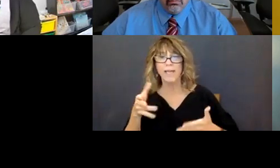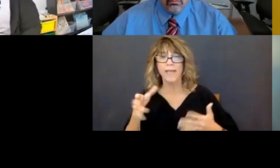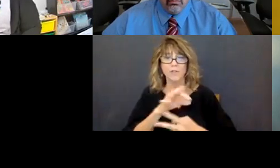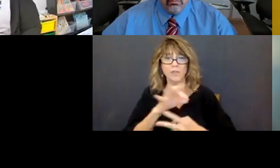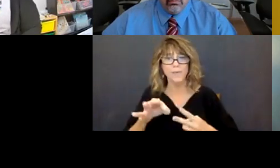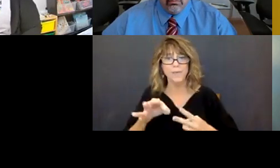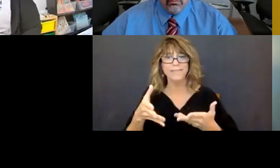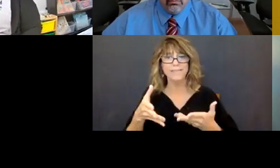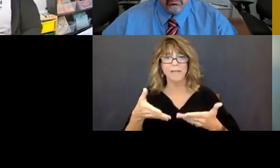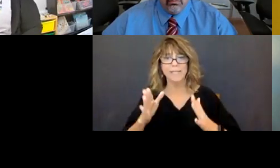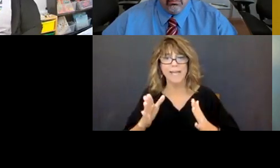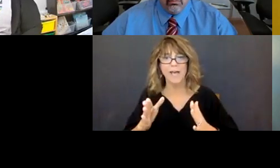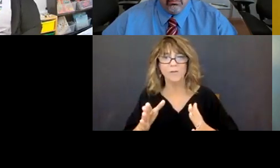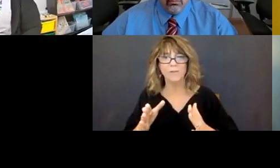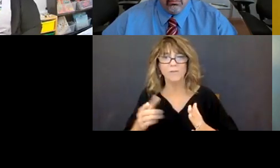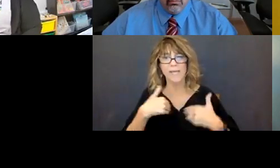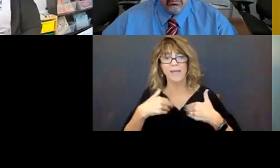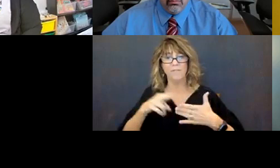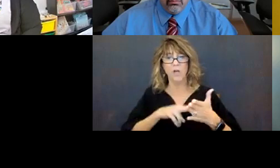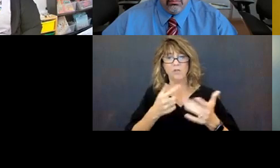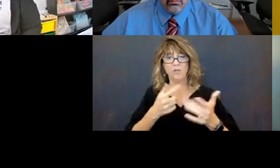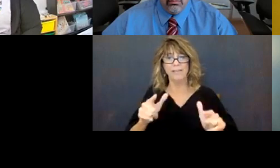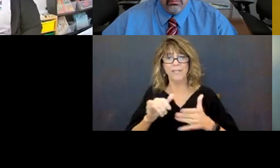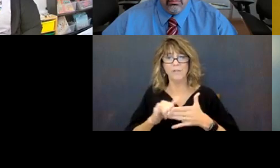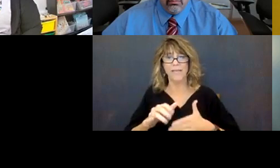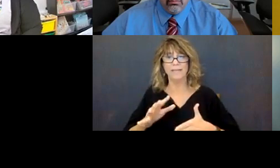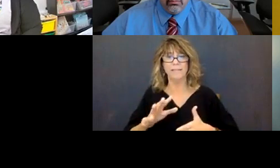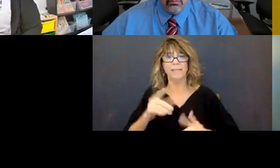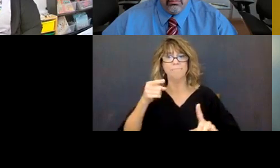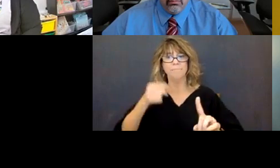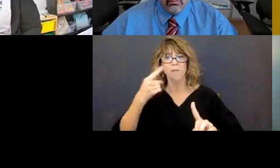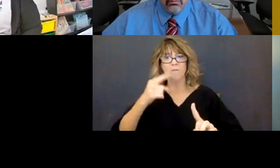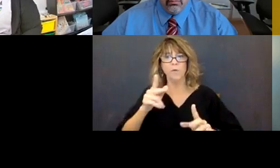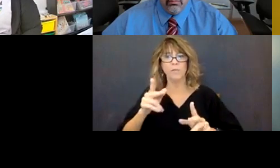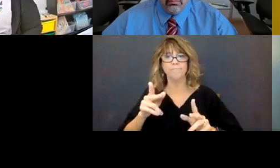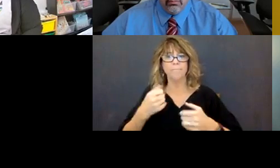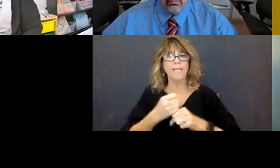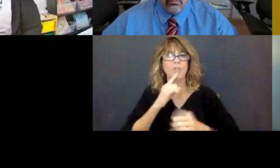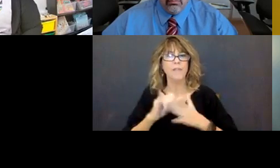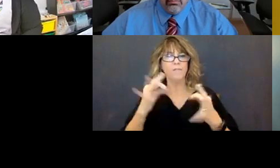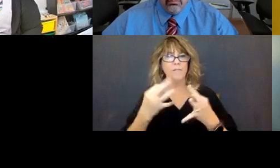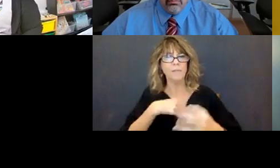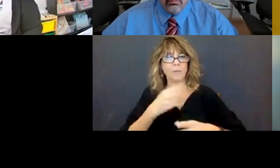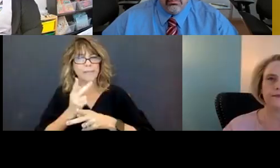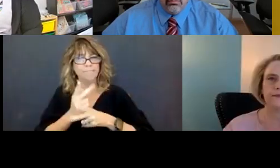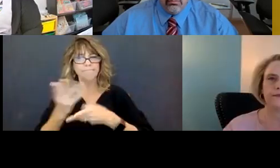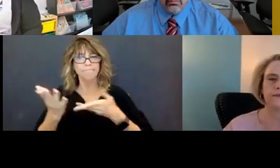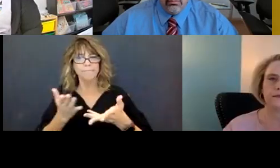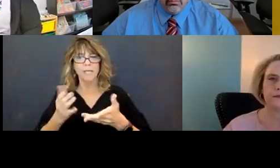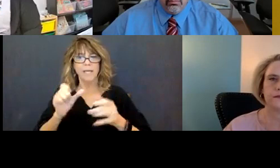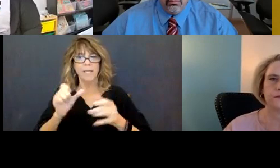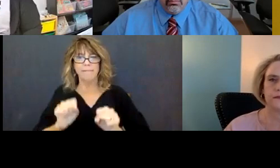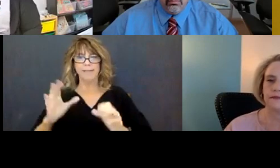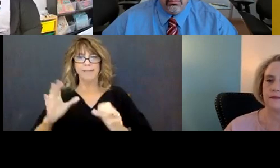to ensuring that families that we serve by our contracted health plans are able to navigate the